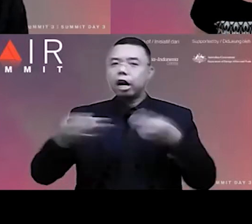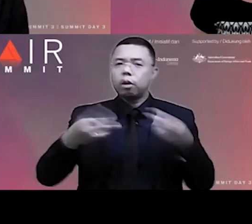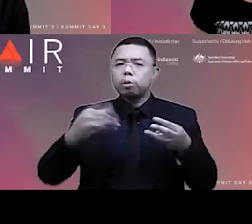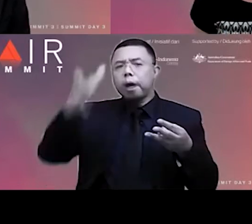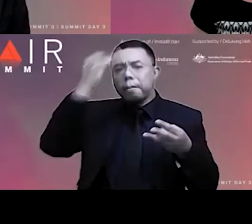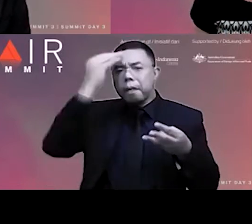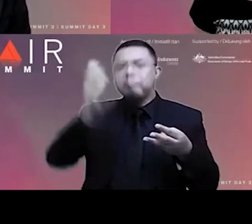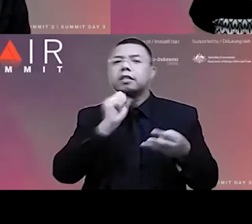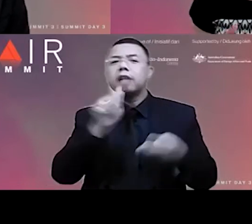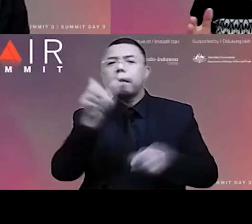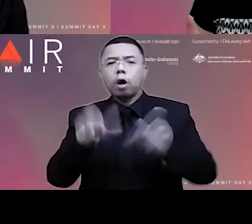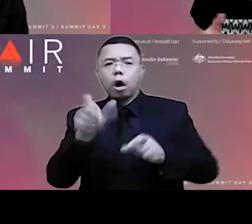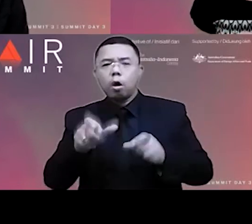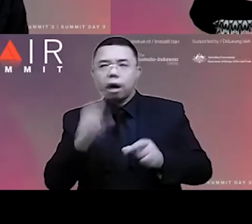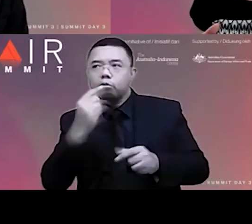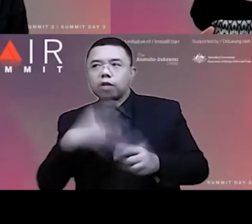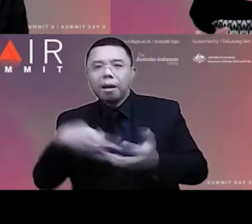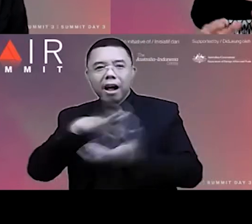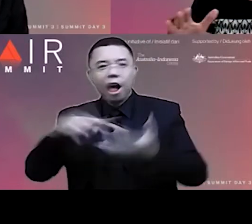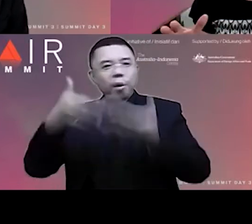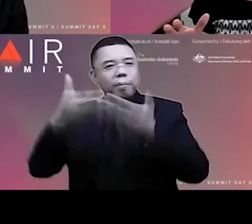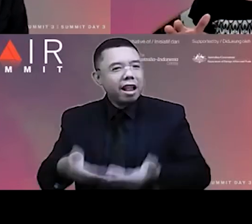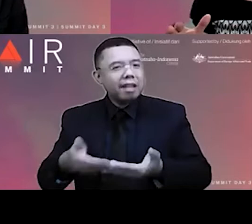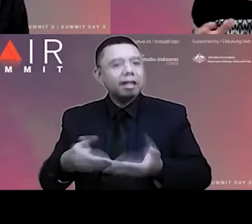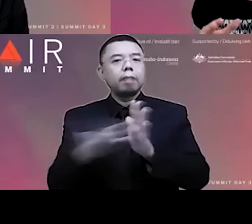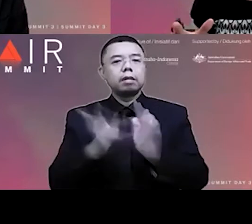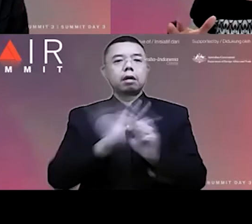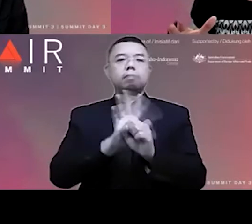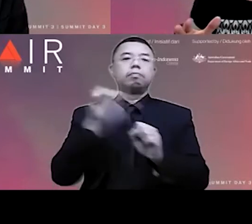this situation. So first, I would like to give you an overall